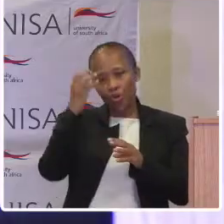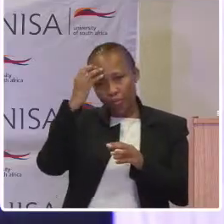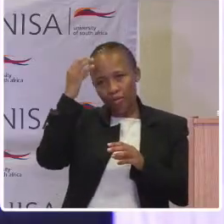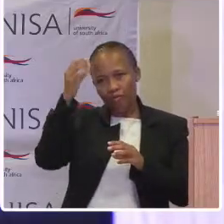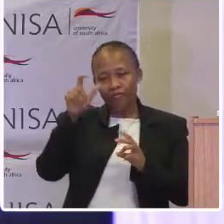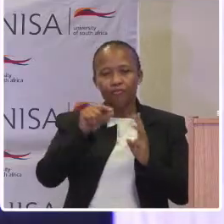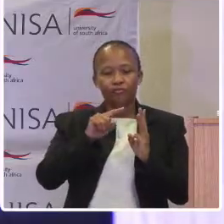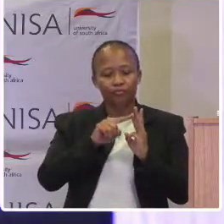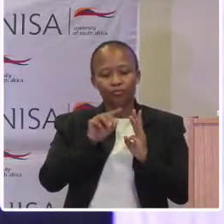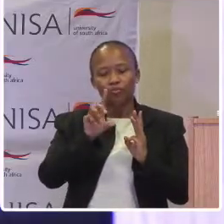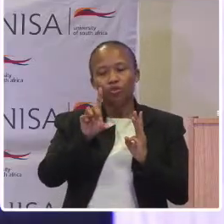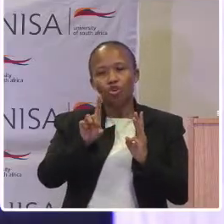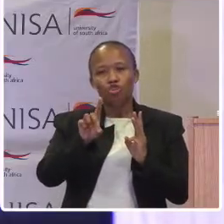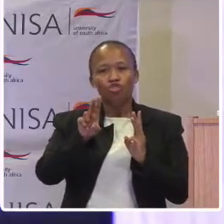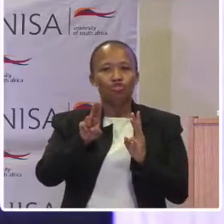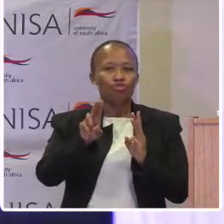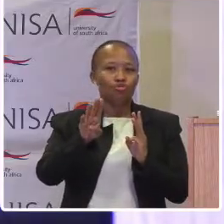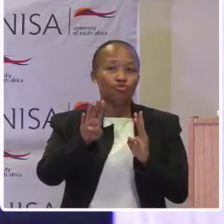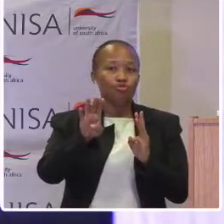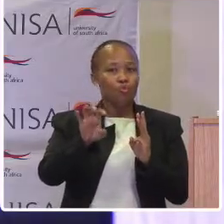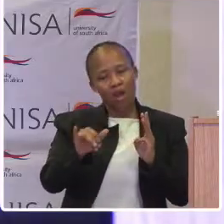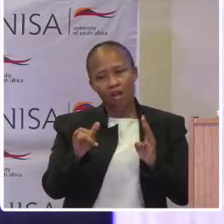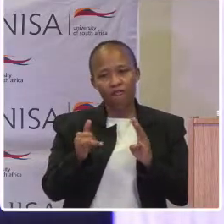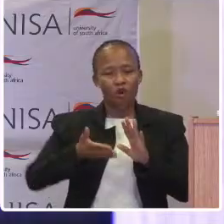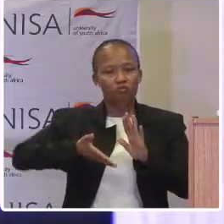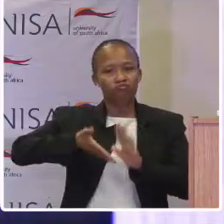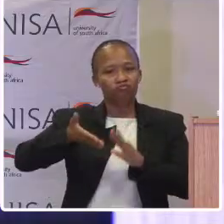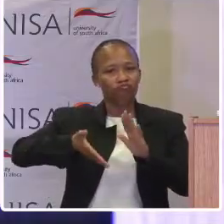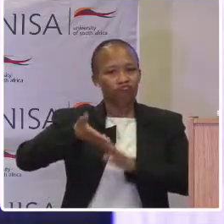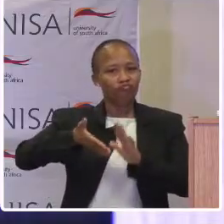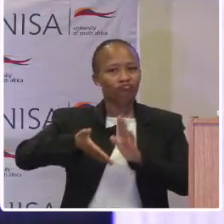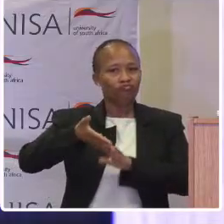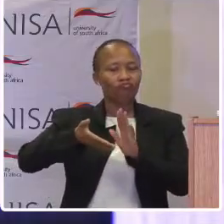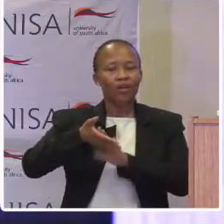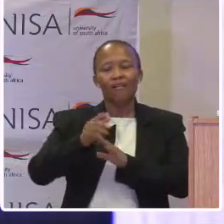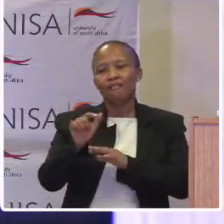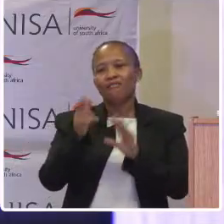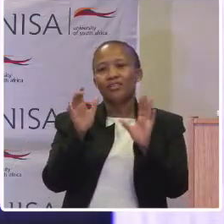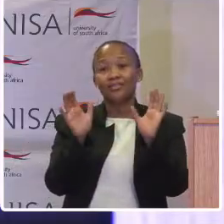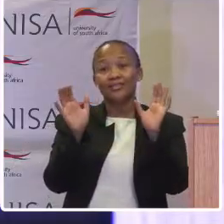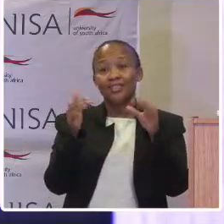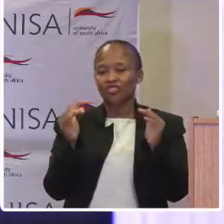spearheading the first session, which was quite informative.